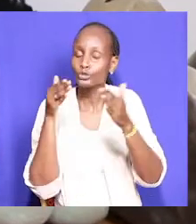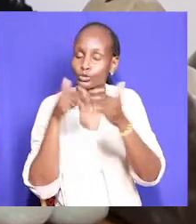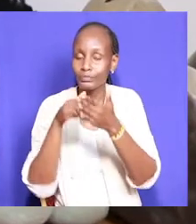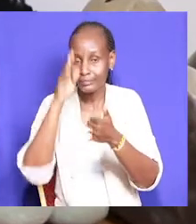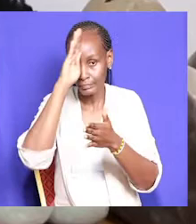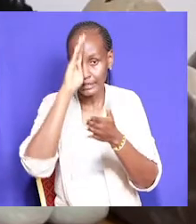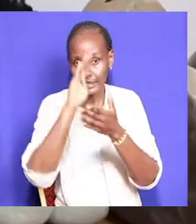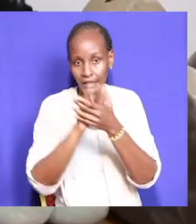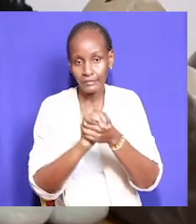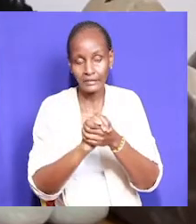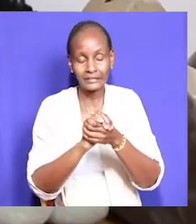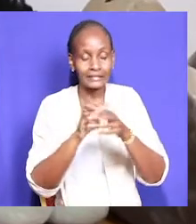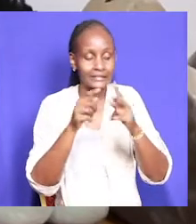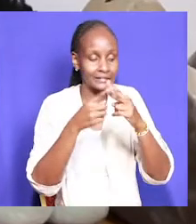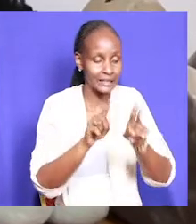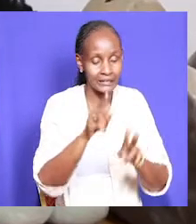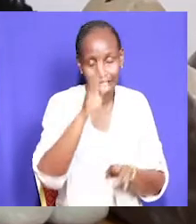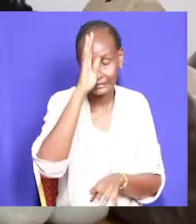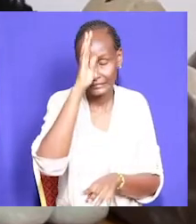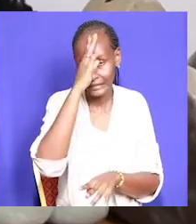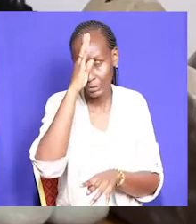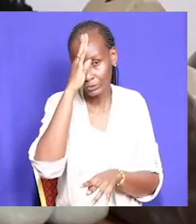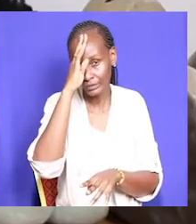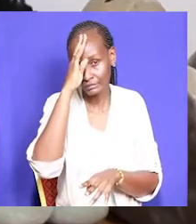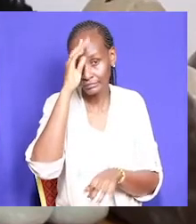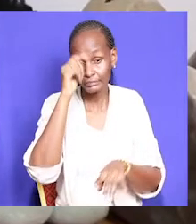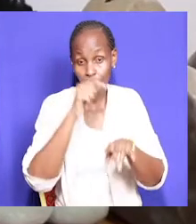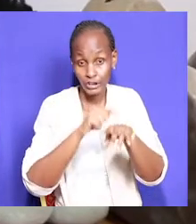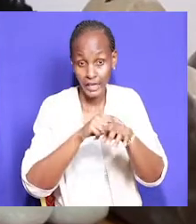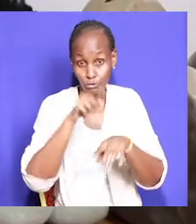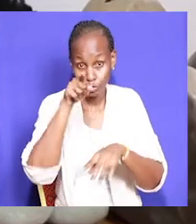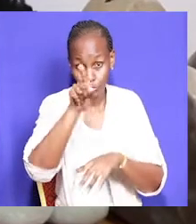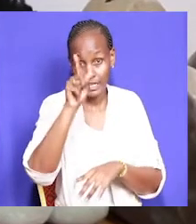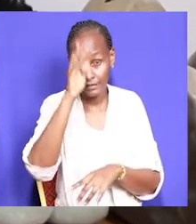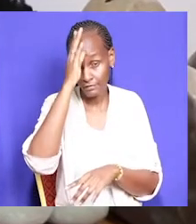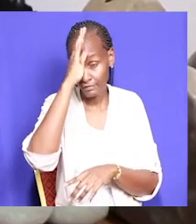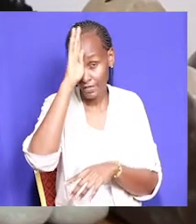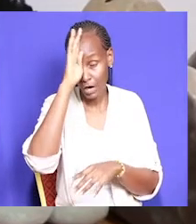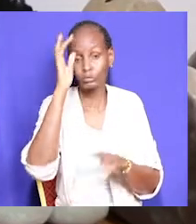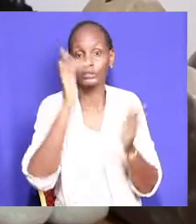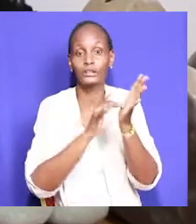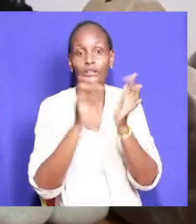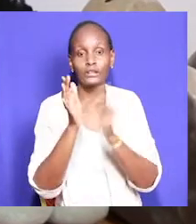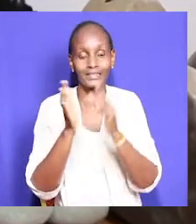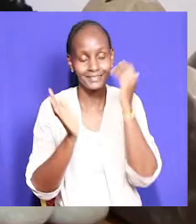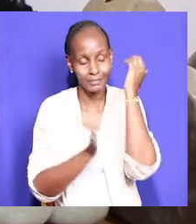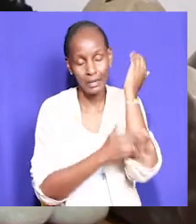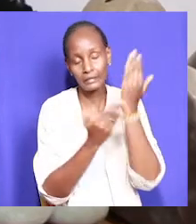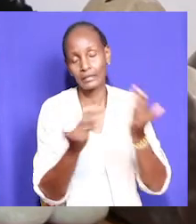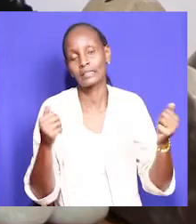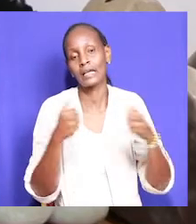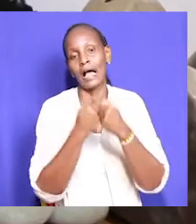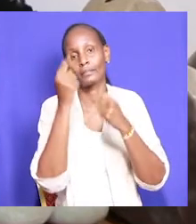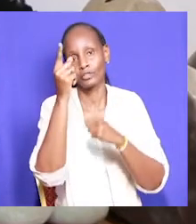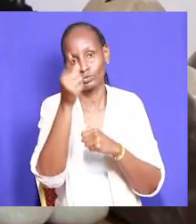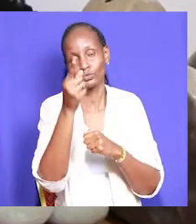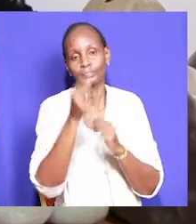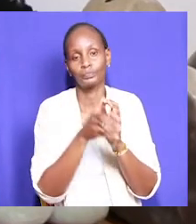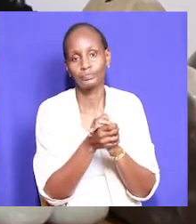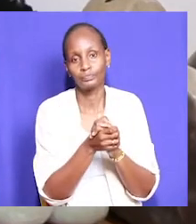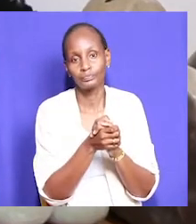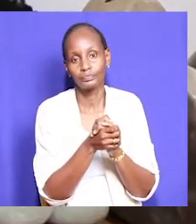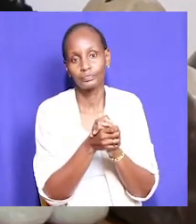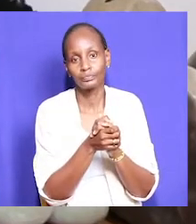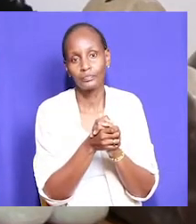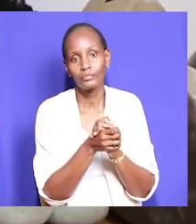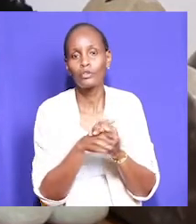He started to doubt. When you doubt Jesus, bad things can happen to you. So we